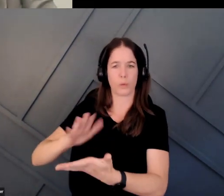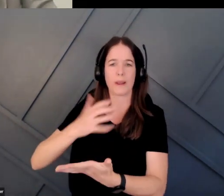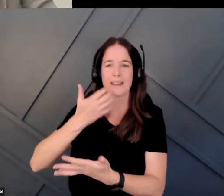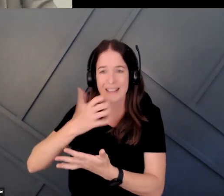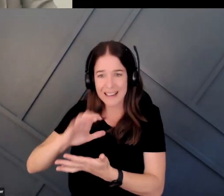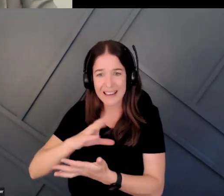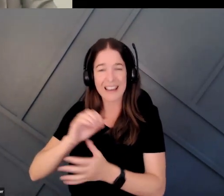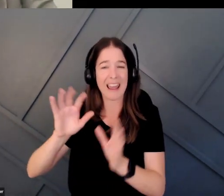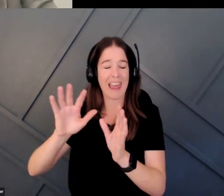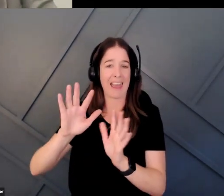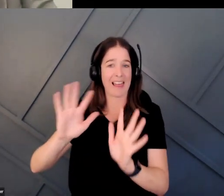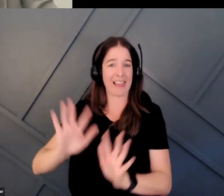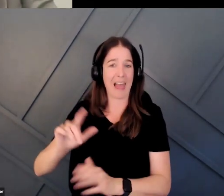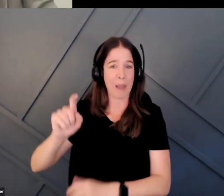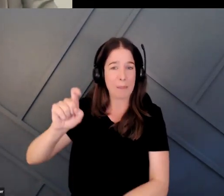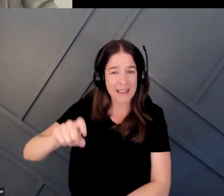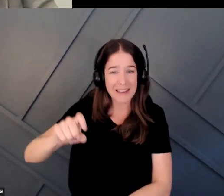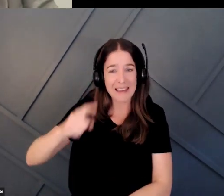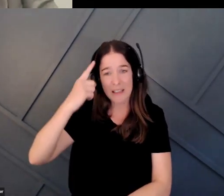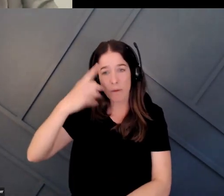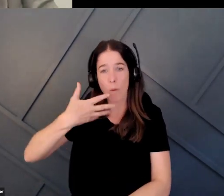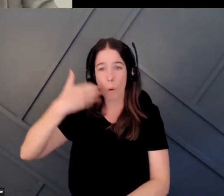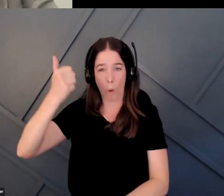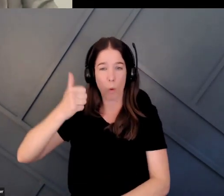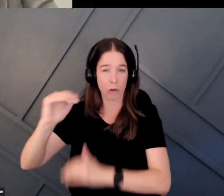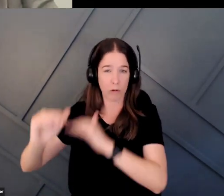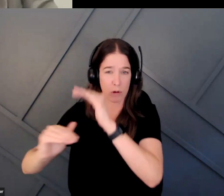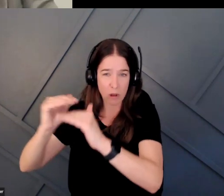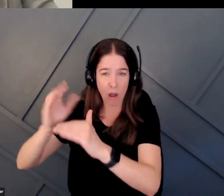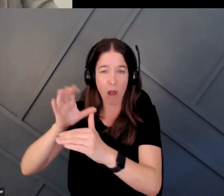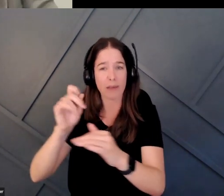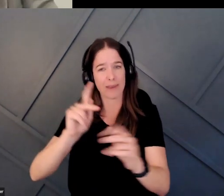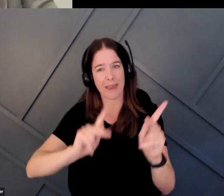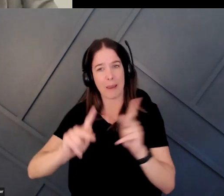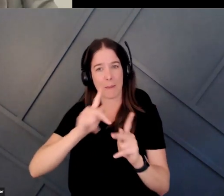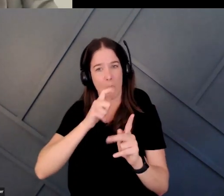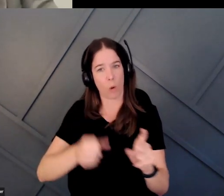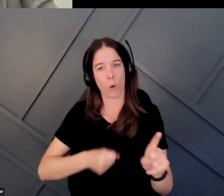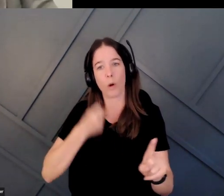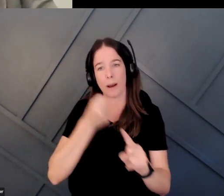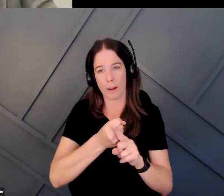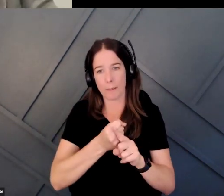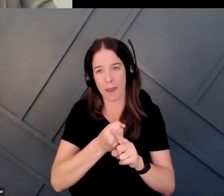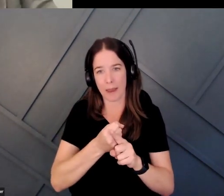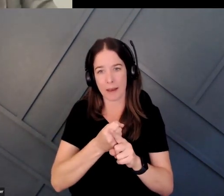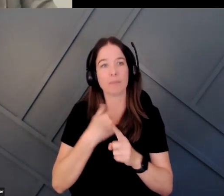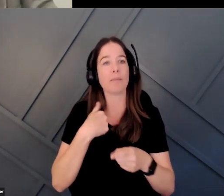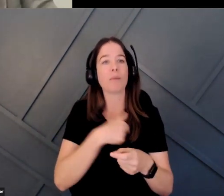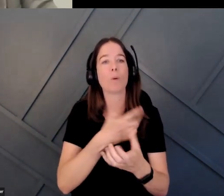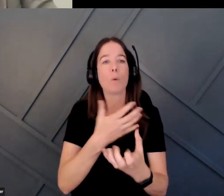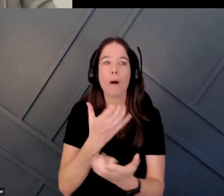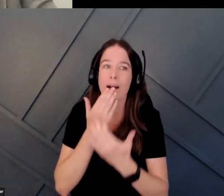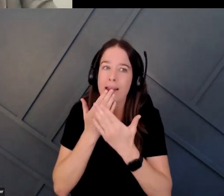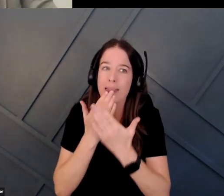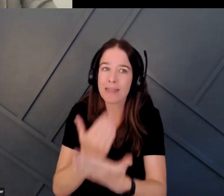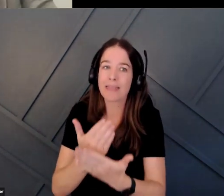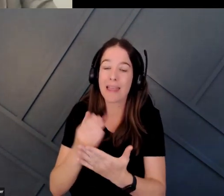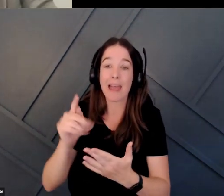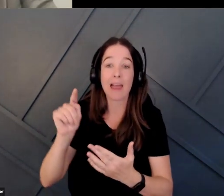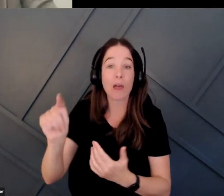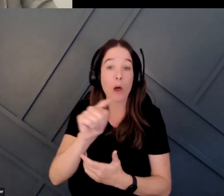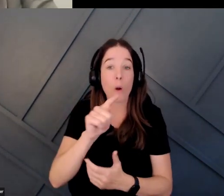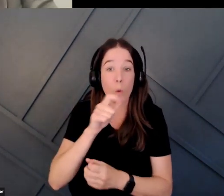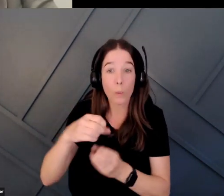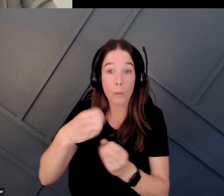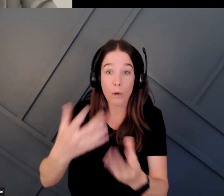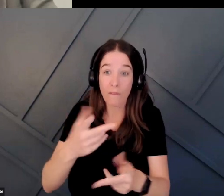with disabilities in their communities. We also want to thank direct care workers and unpaid caregivers for the critical support that you